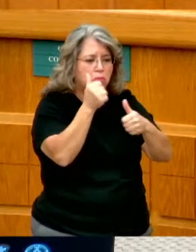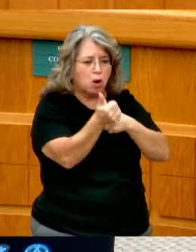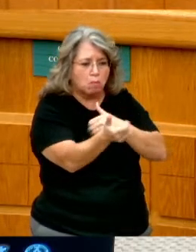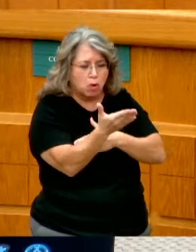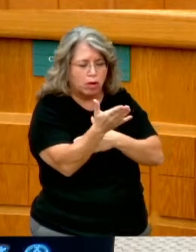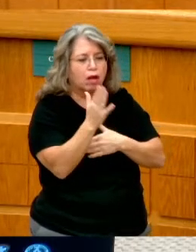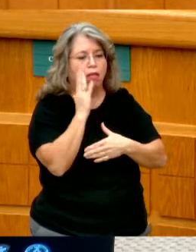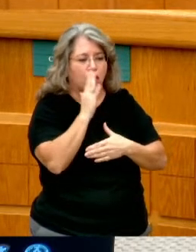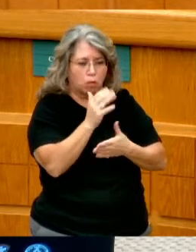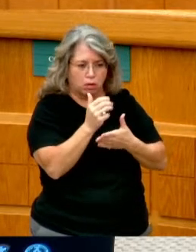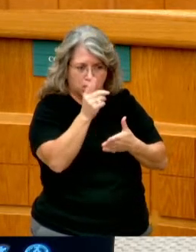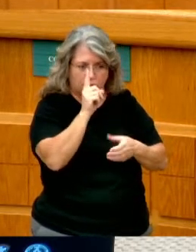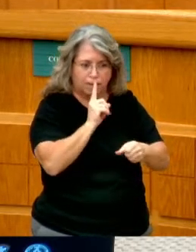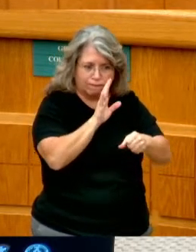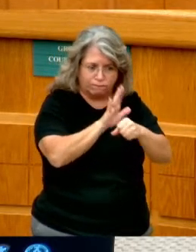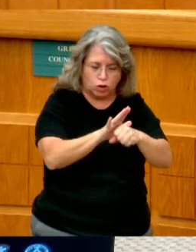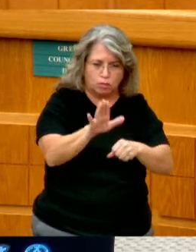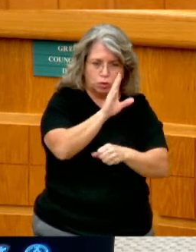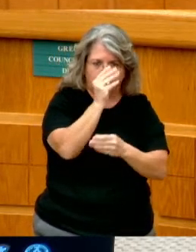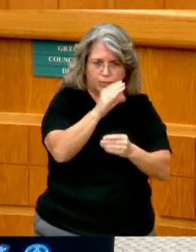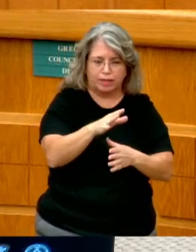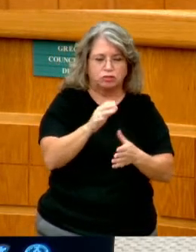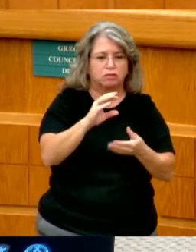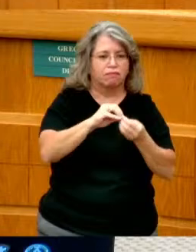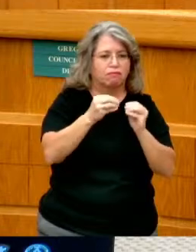the information for you. The number is